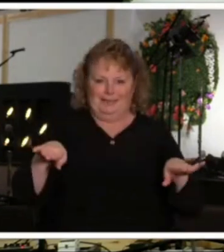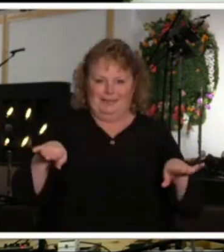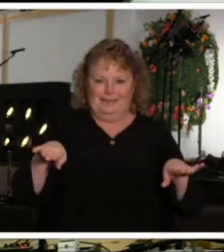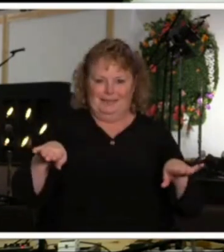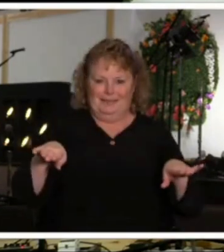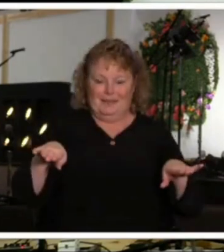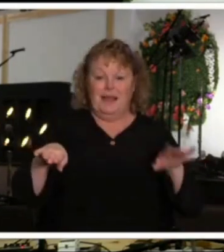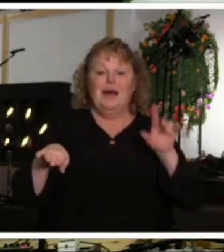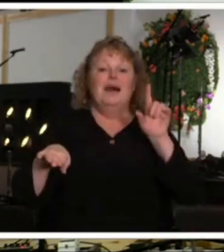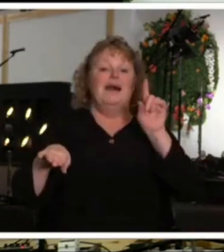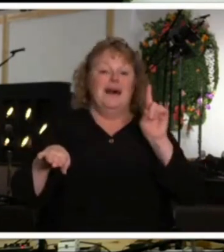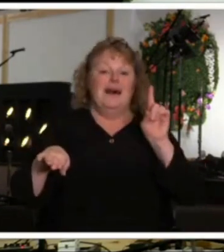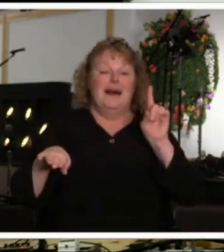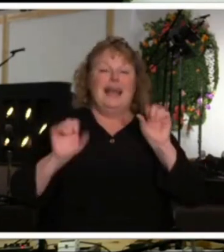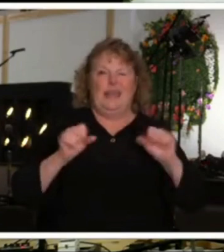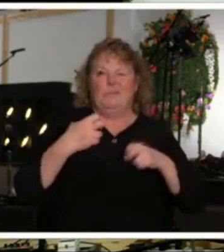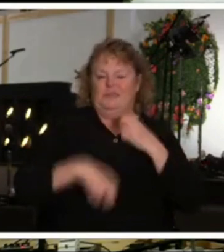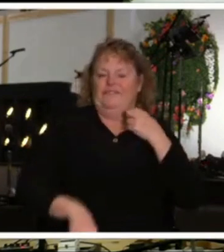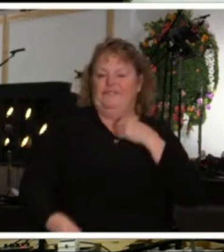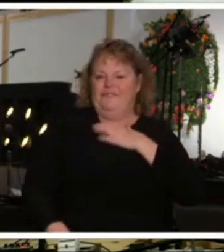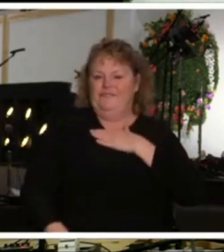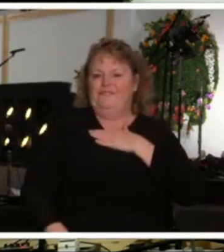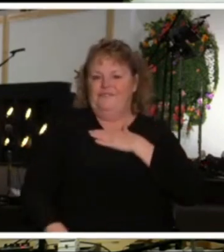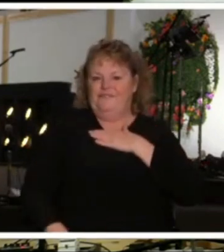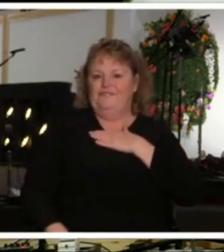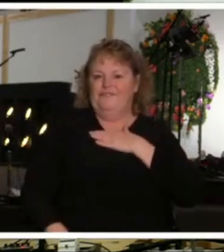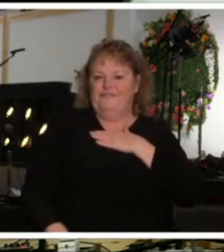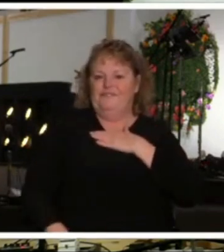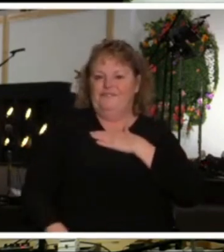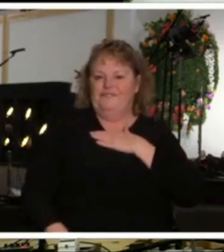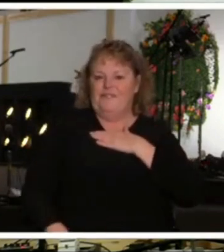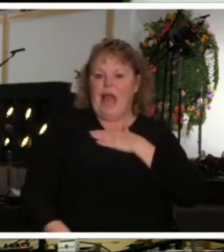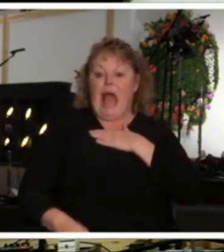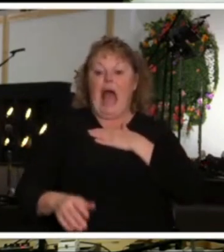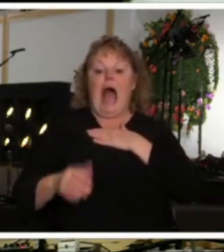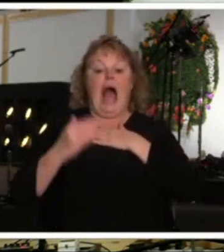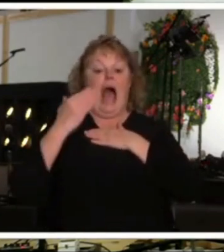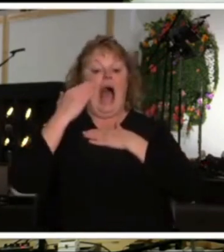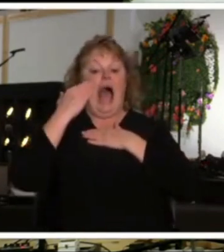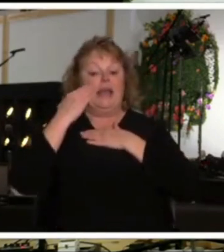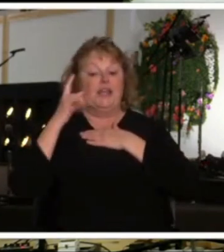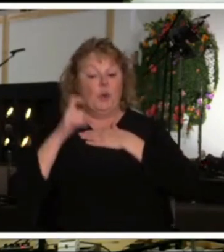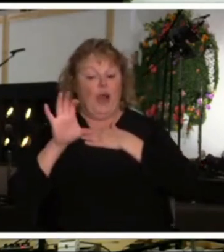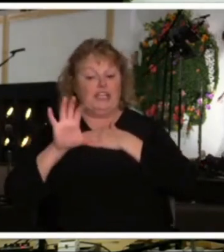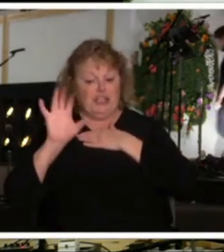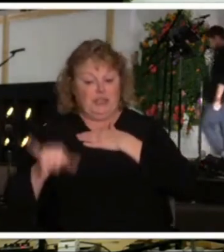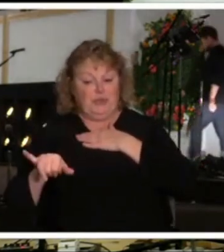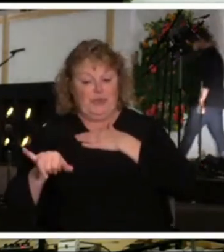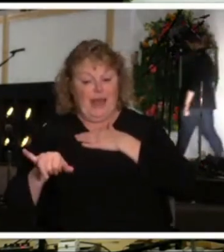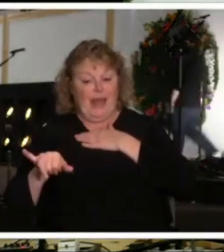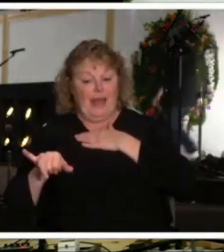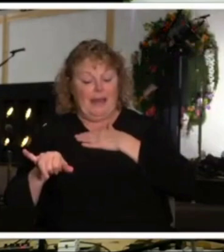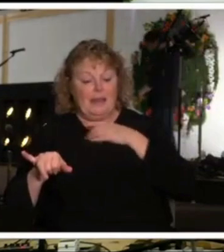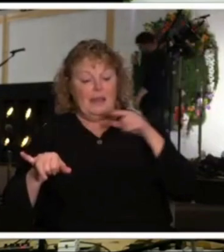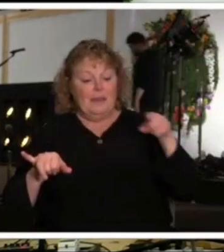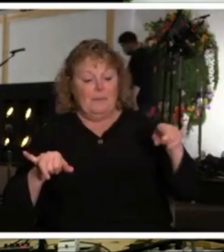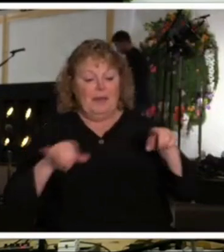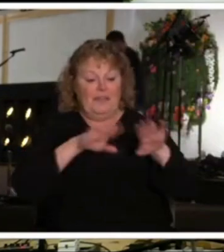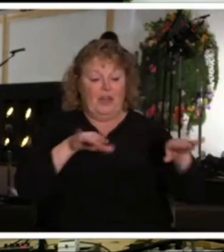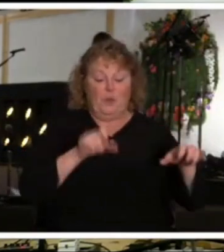But it can be tough when you know the right thing and your child is asking you to